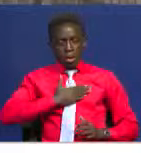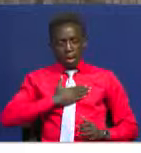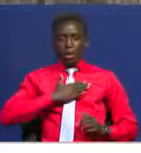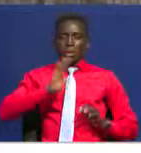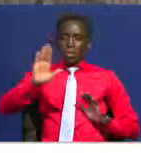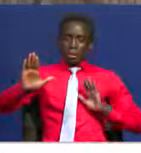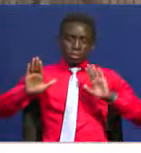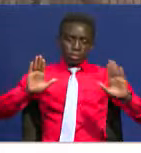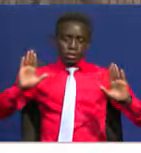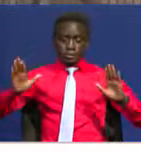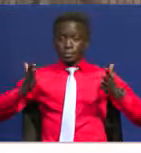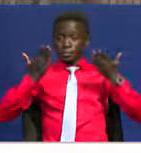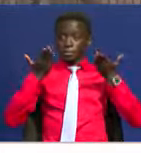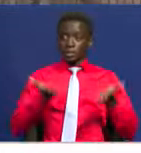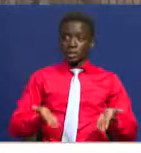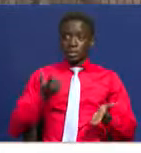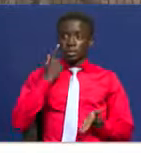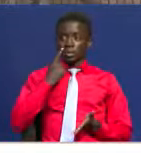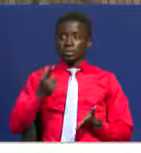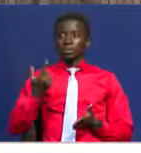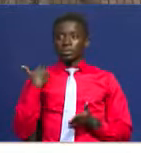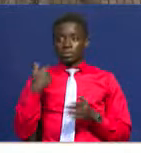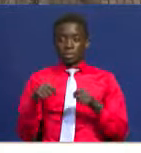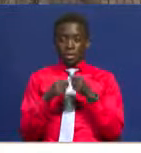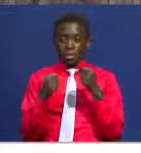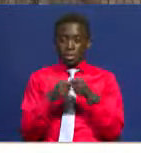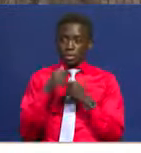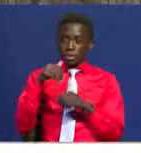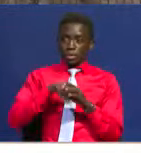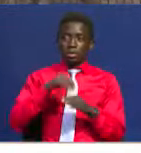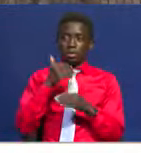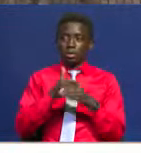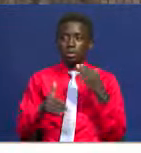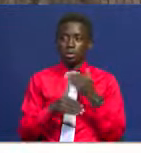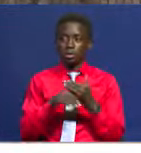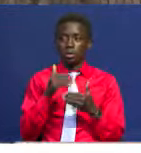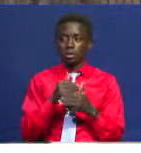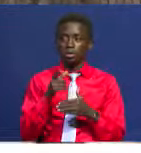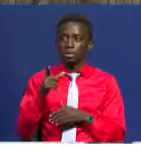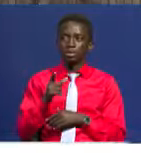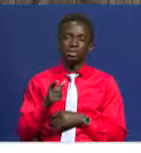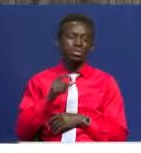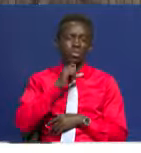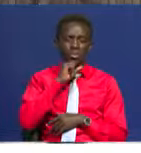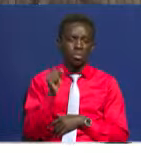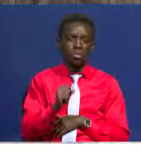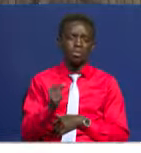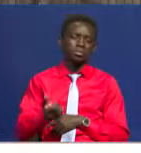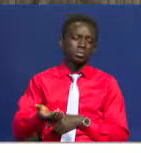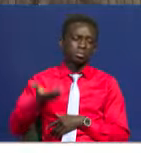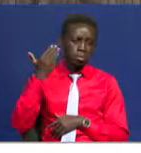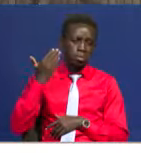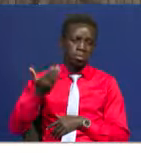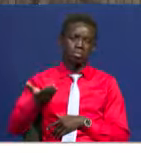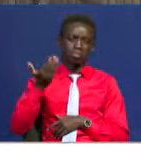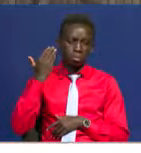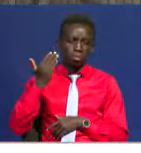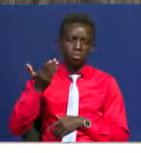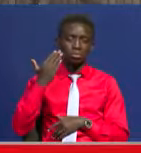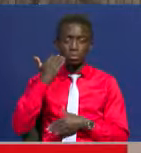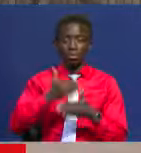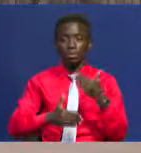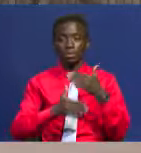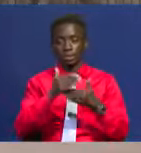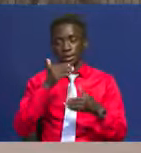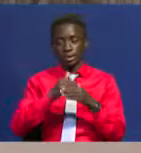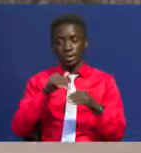damage that befell this particular building, which is one of the oldest buildings in this capital. We can also still see